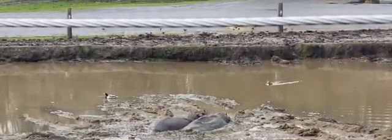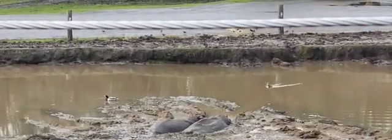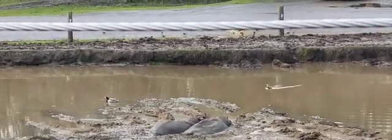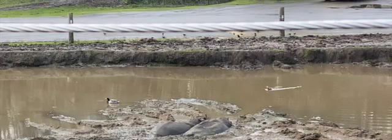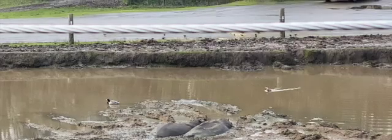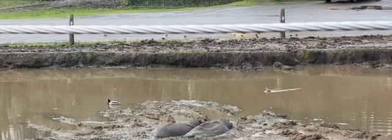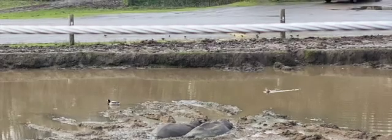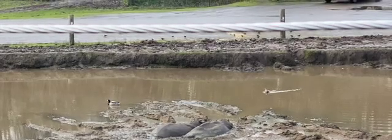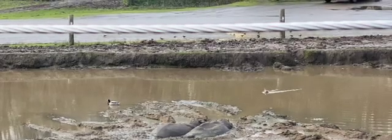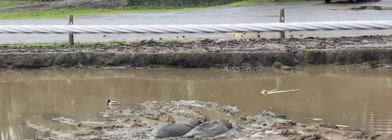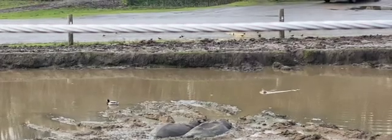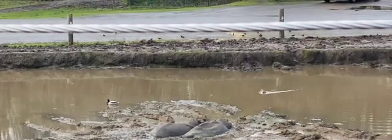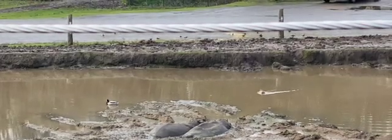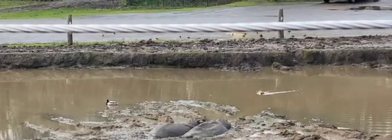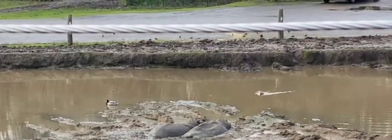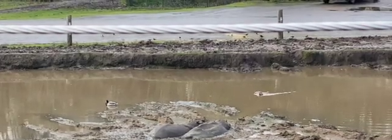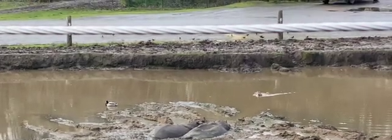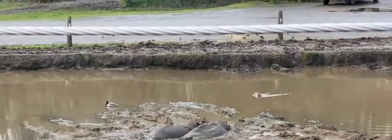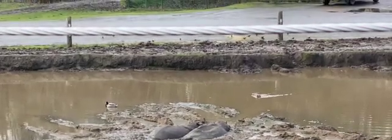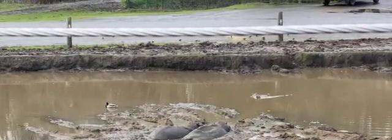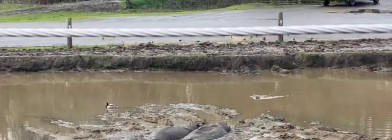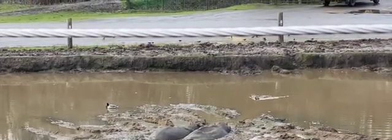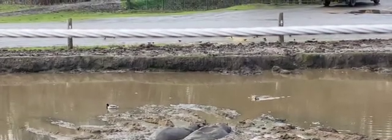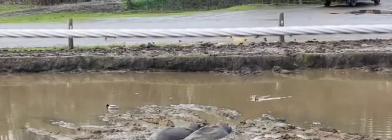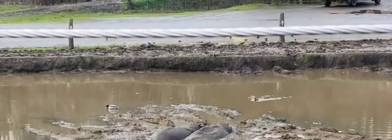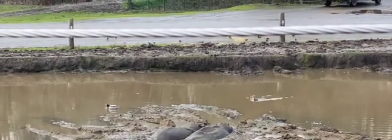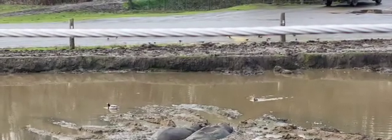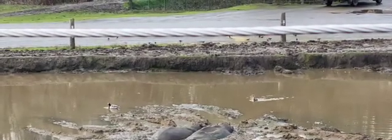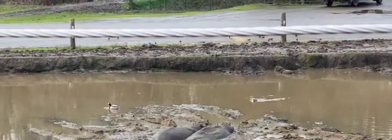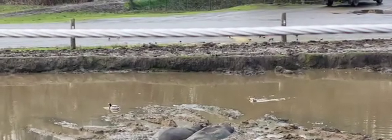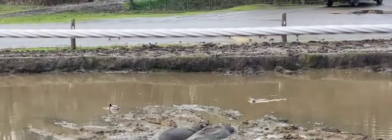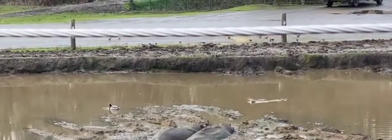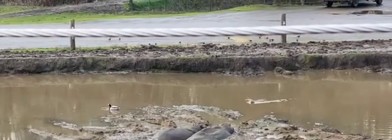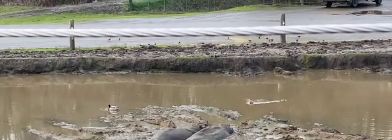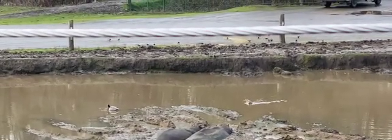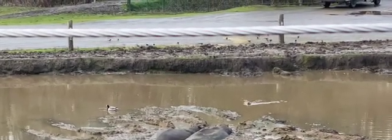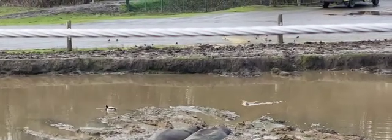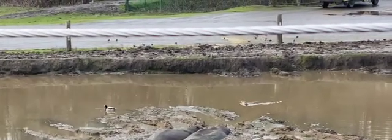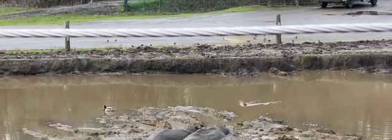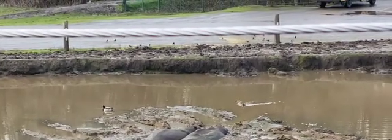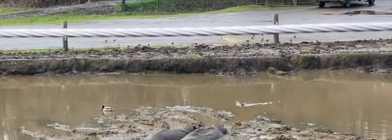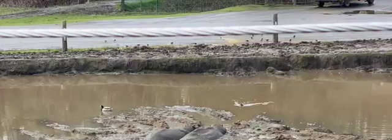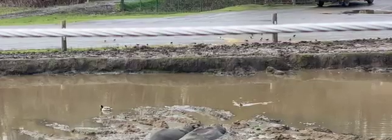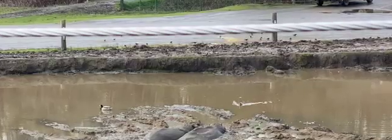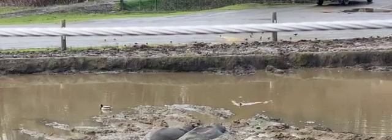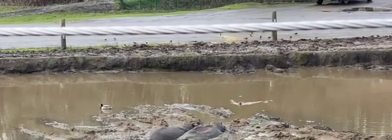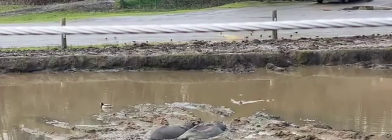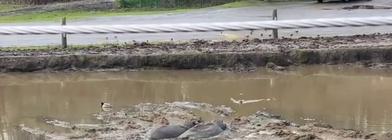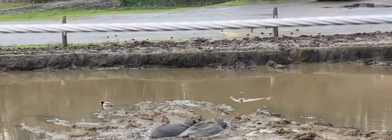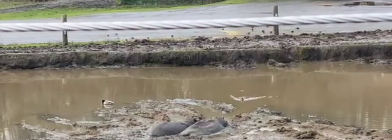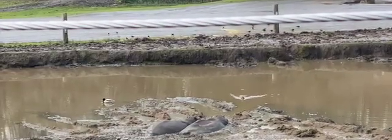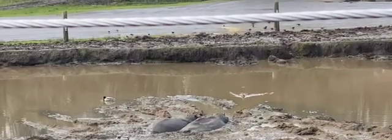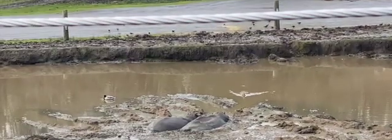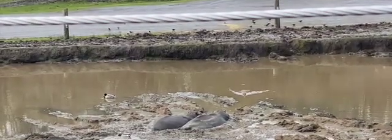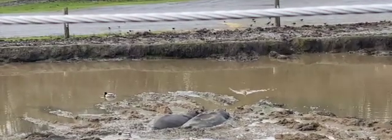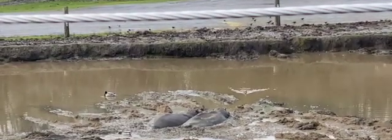love mud. It's hippos. There's 2 hippos out there with